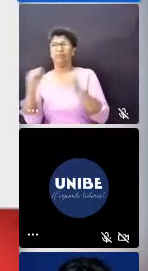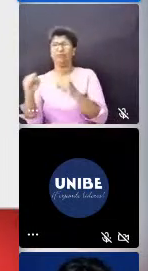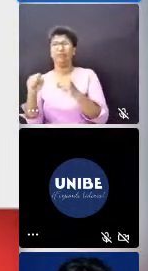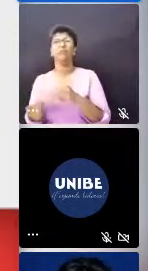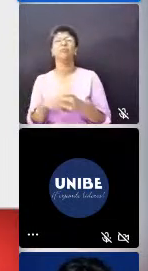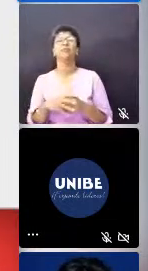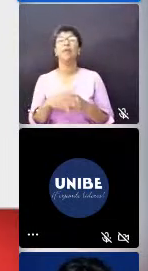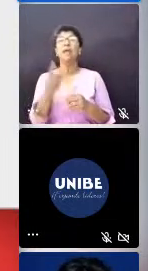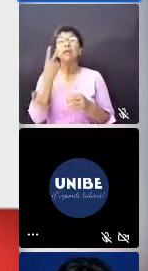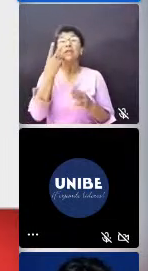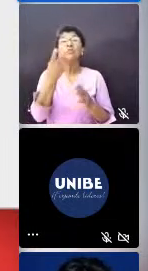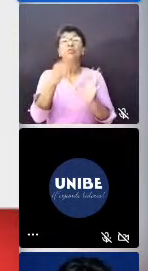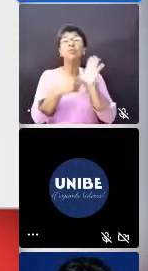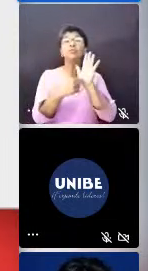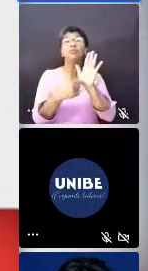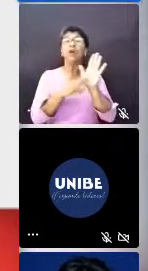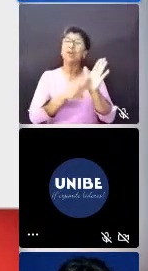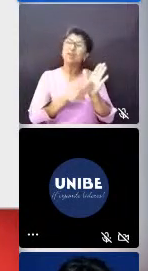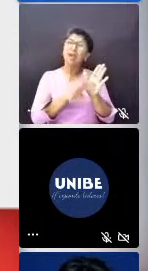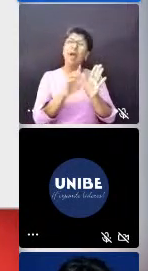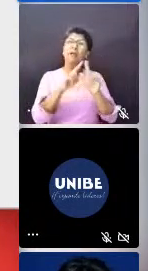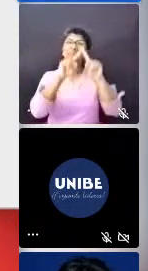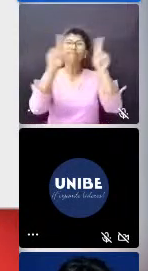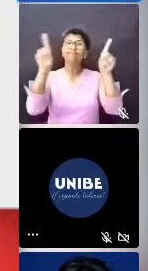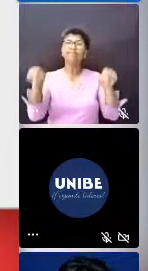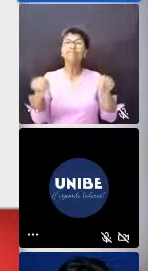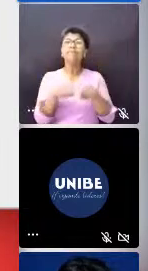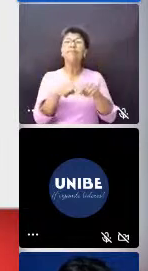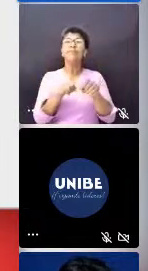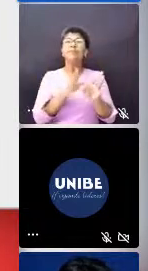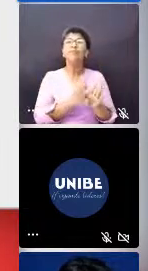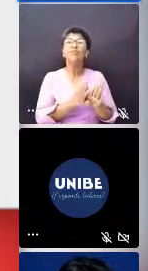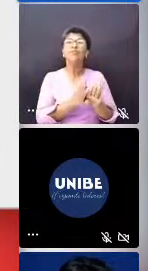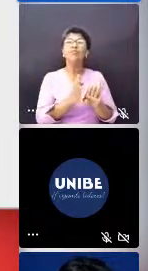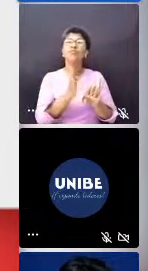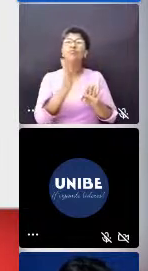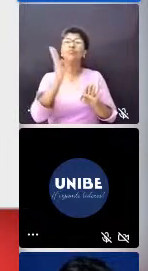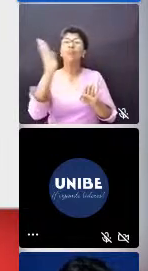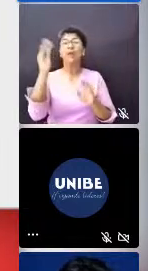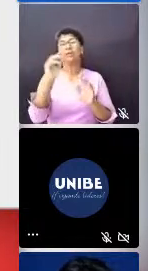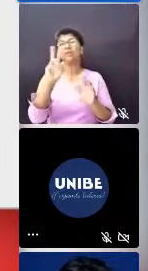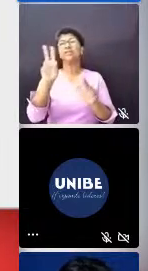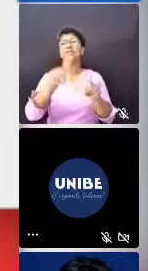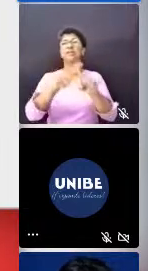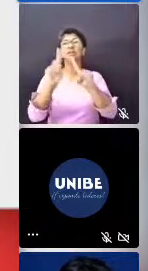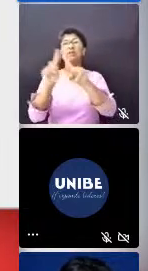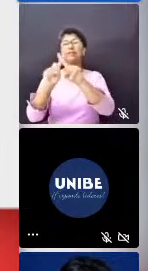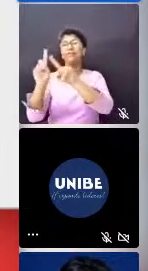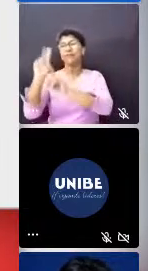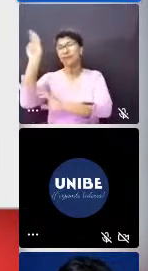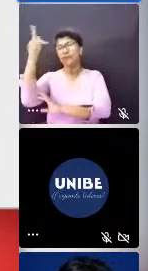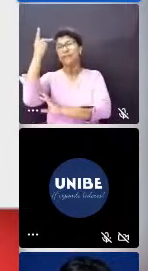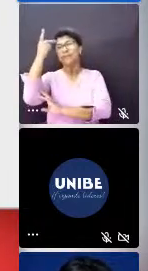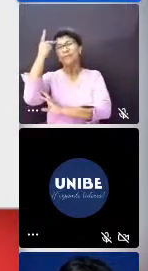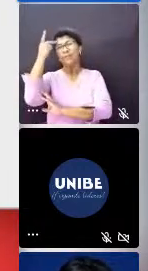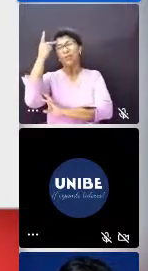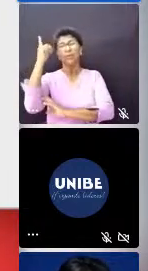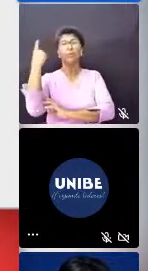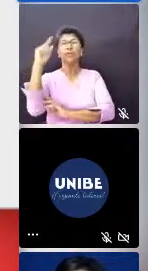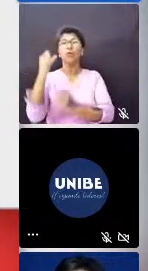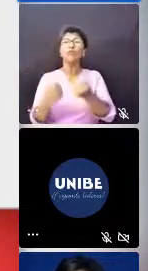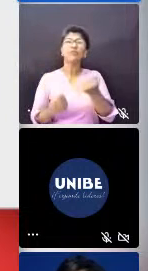Here is quite an old work on different policies pertaining to